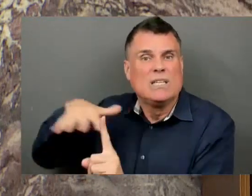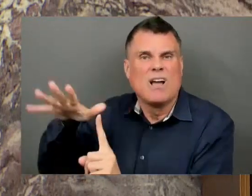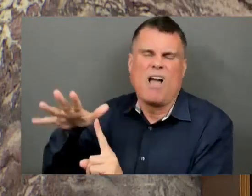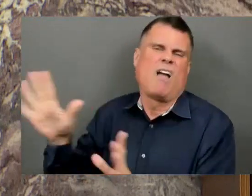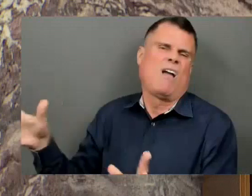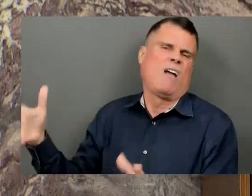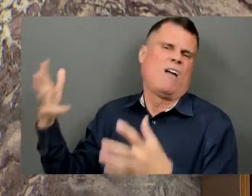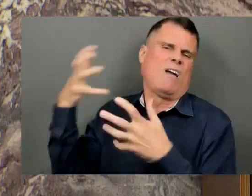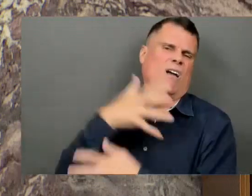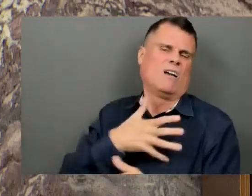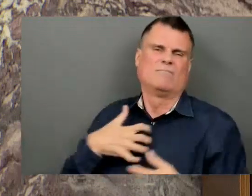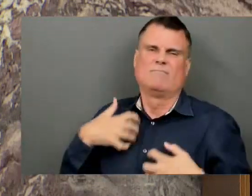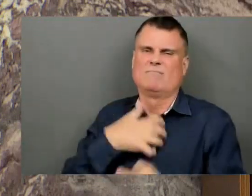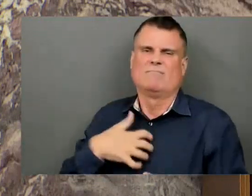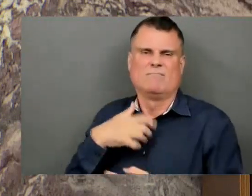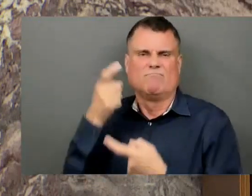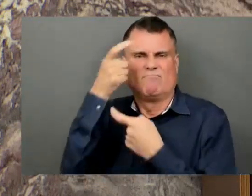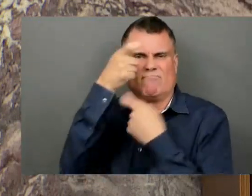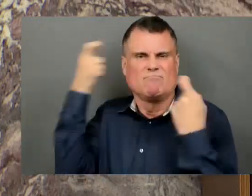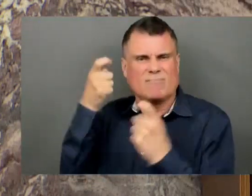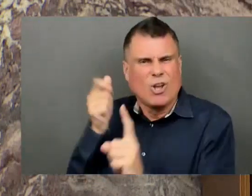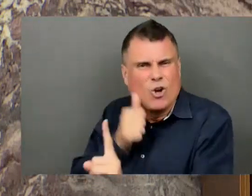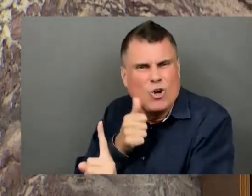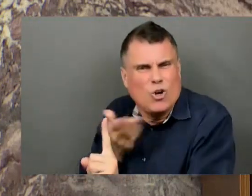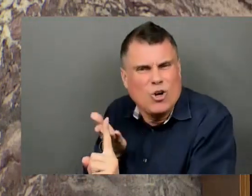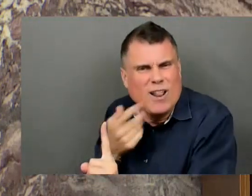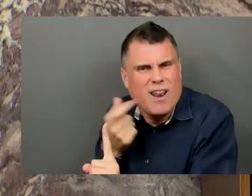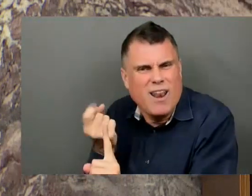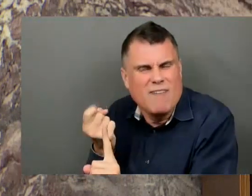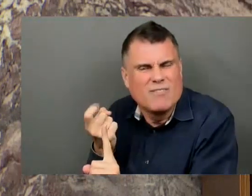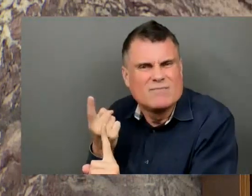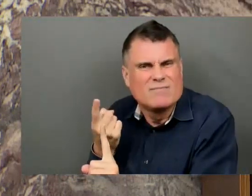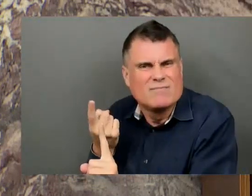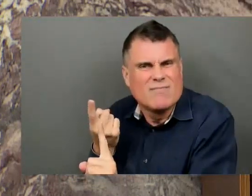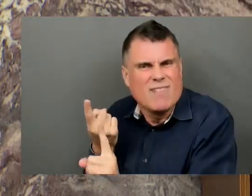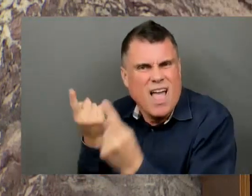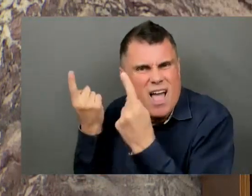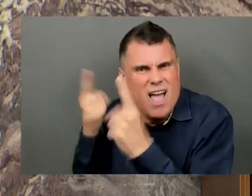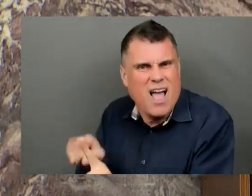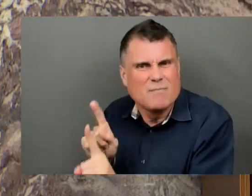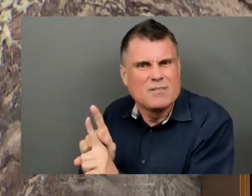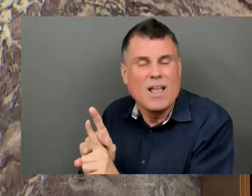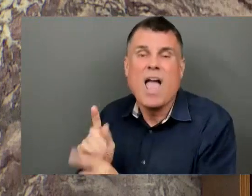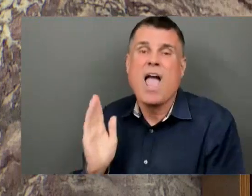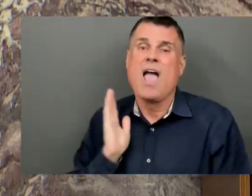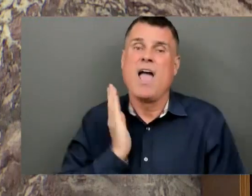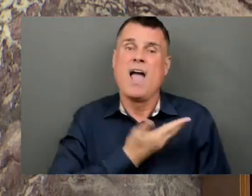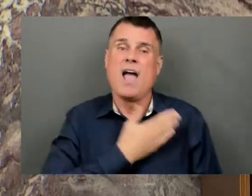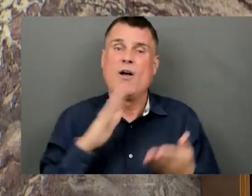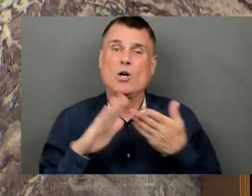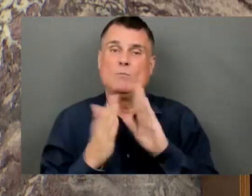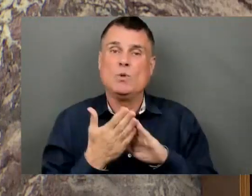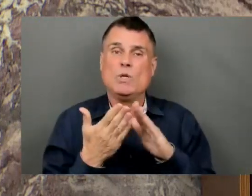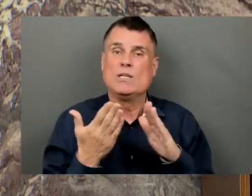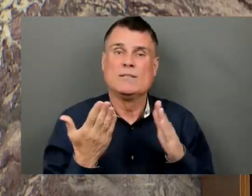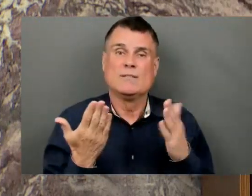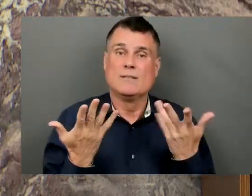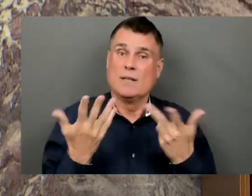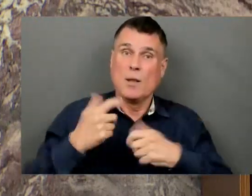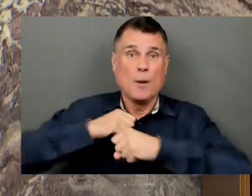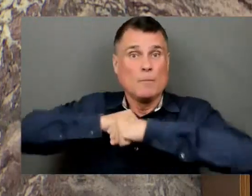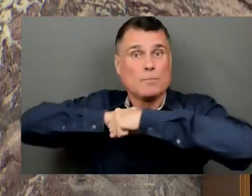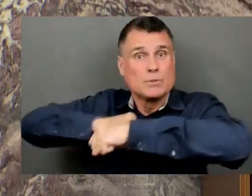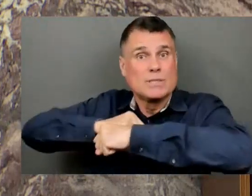And our communities are not going to be protected by some investigation and analysis and report. People are sick